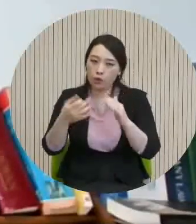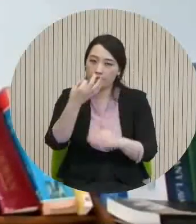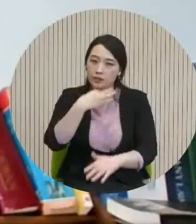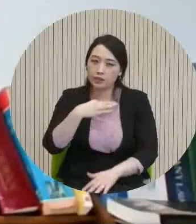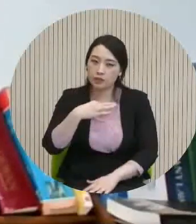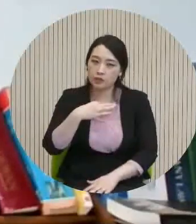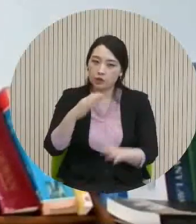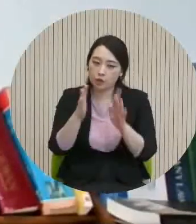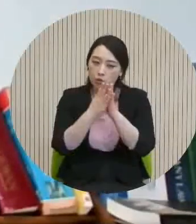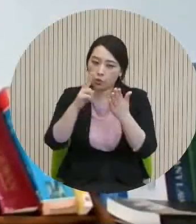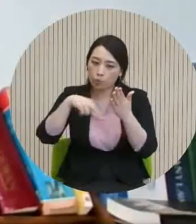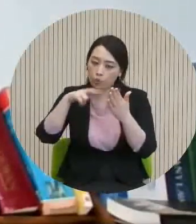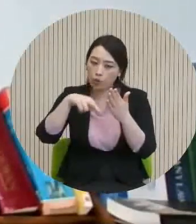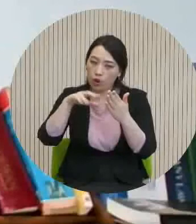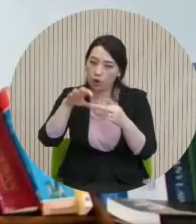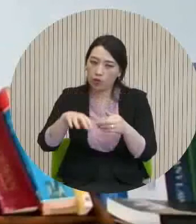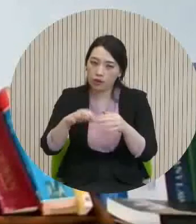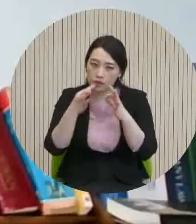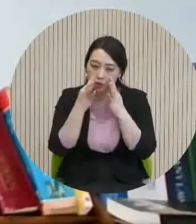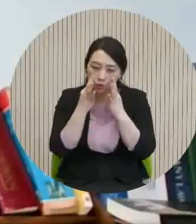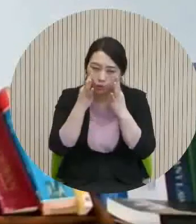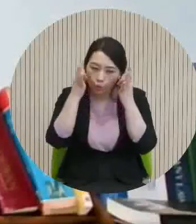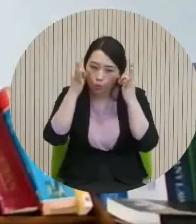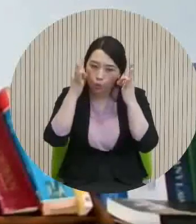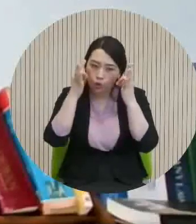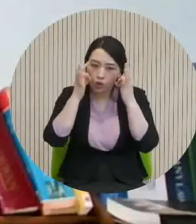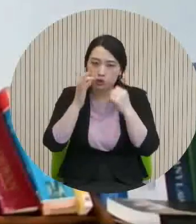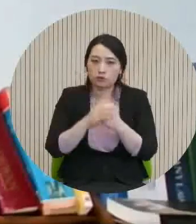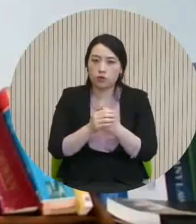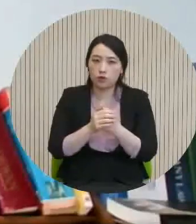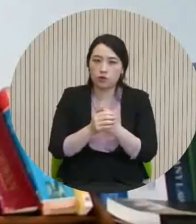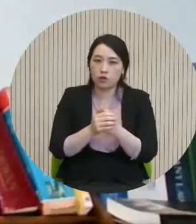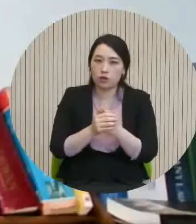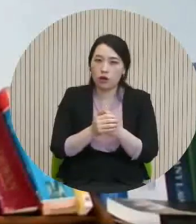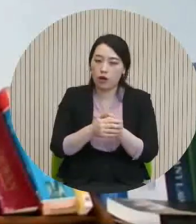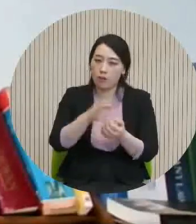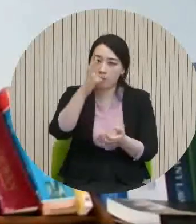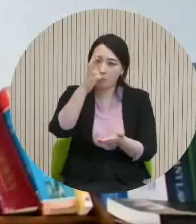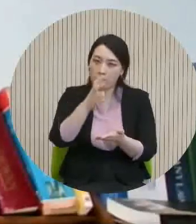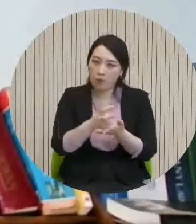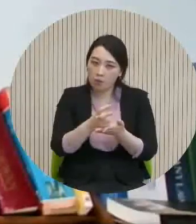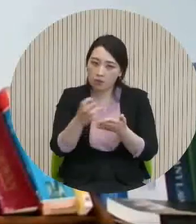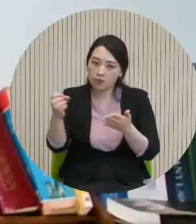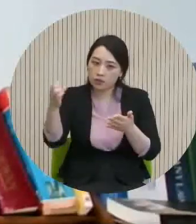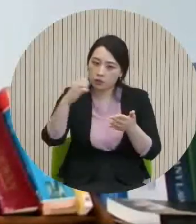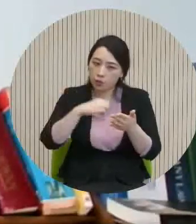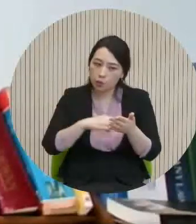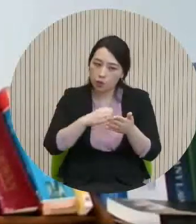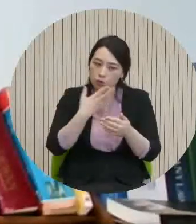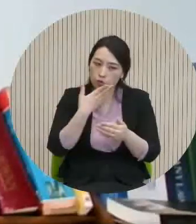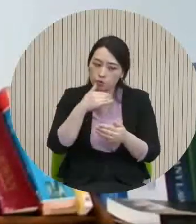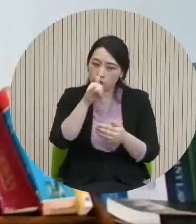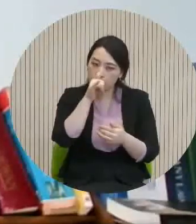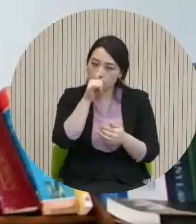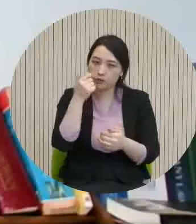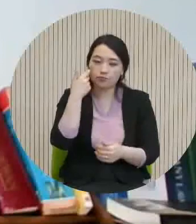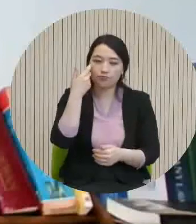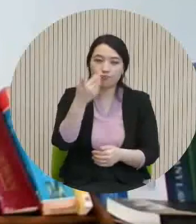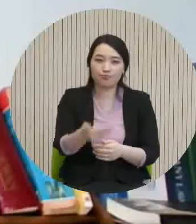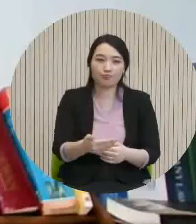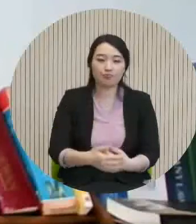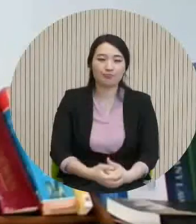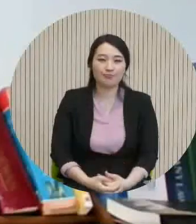make a consensus of the definition of this and the scope of what kind of contents can